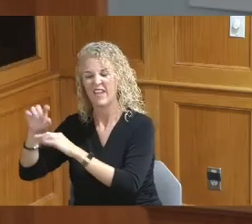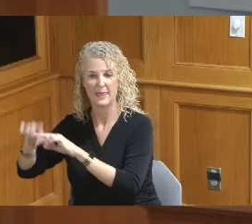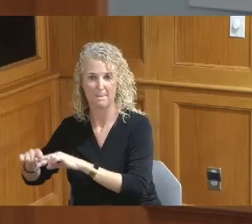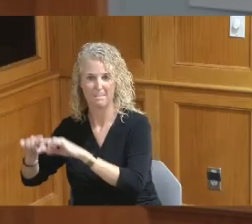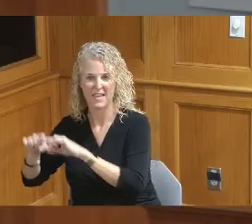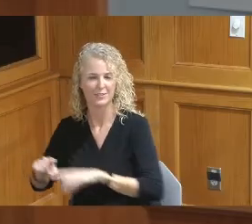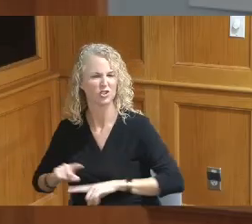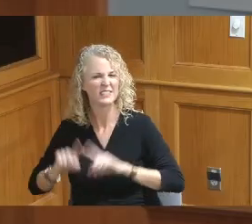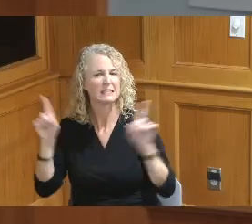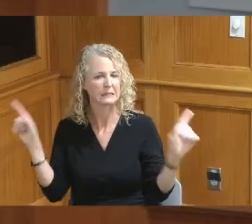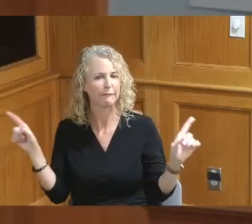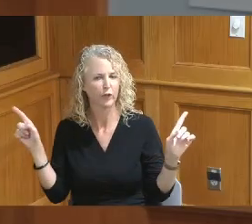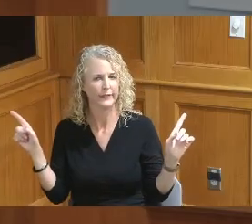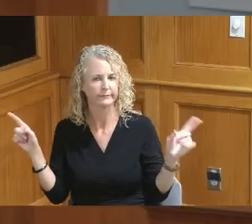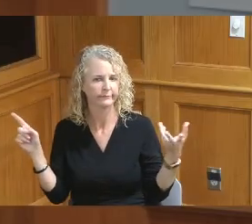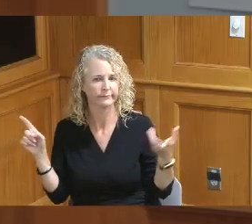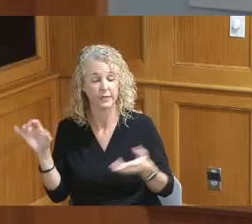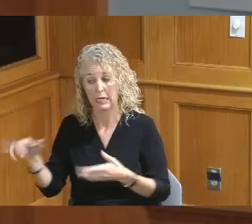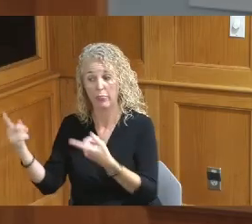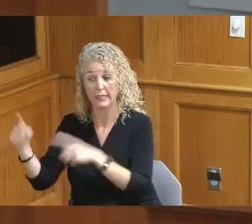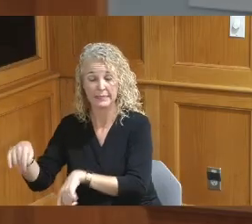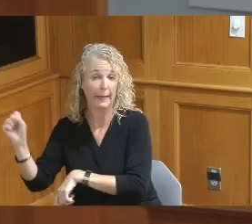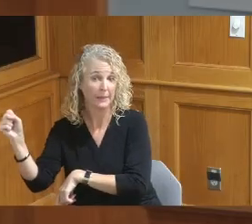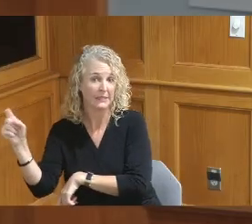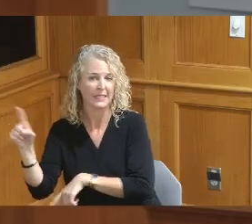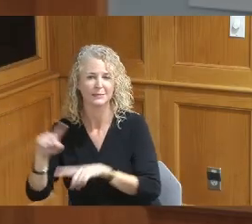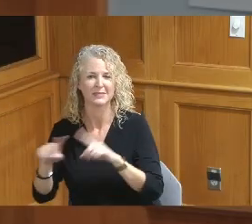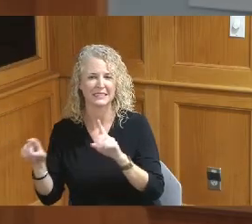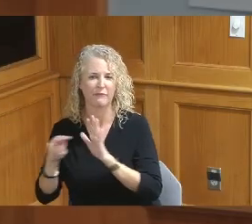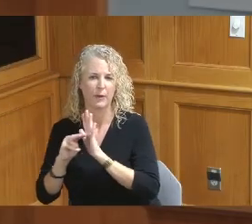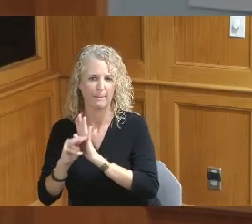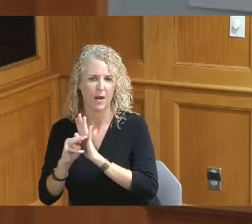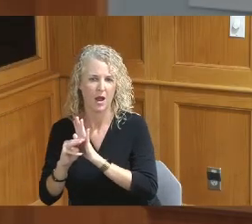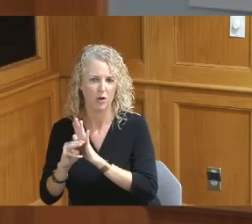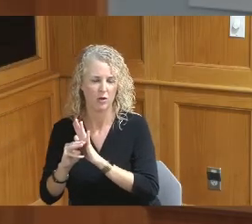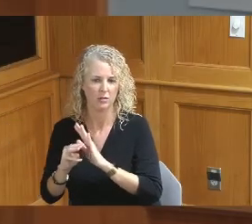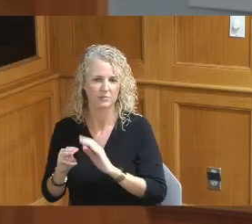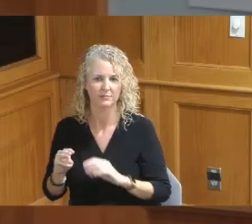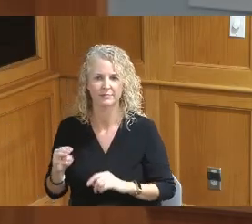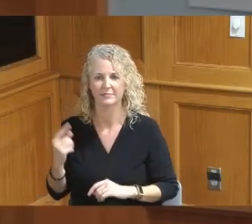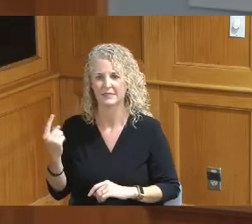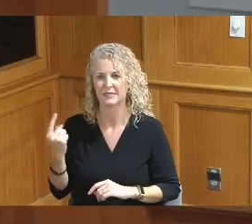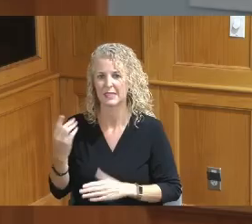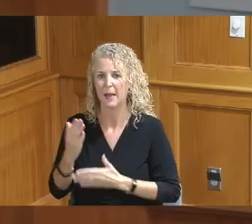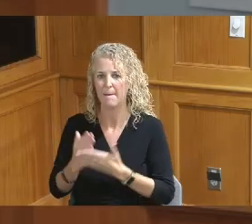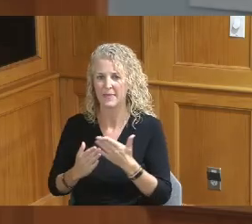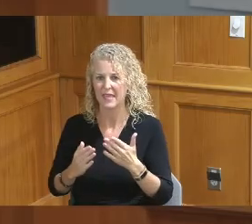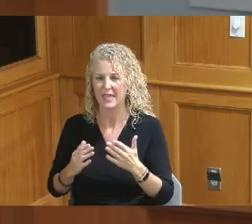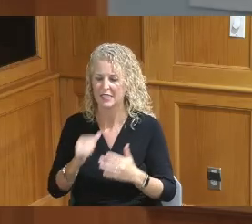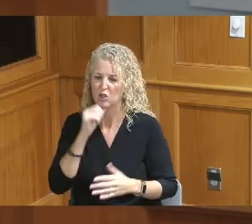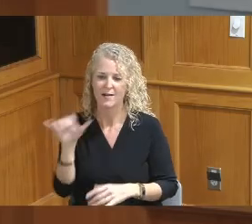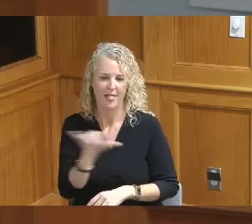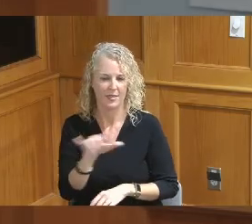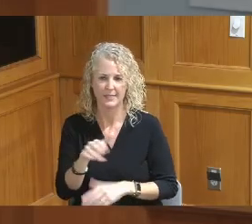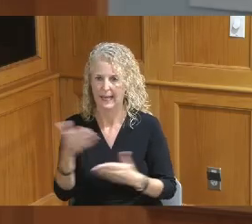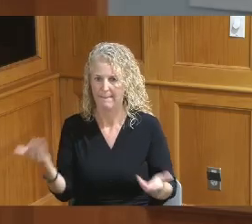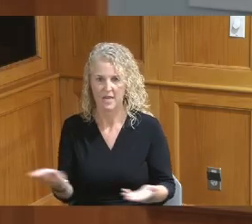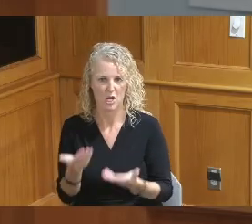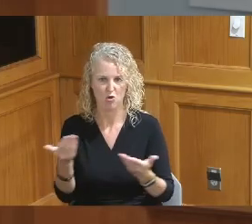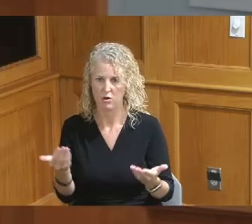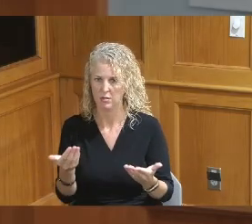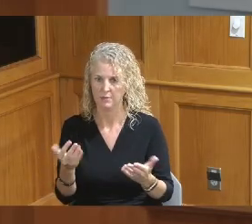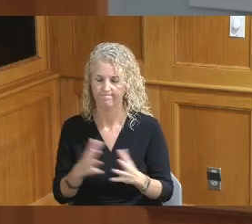there. But it is a good model of something that's happened in the state. And there's lessons to be learned from it, but there's some things that aren't exactly the same here.